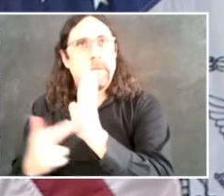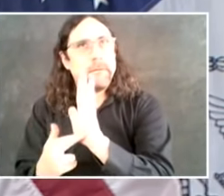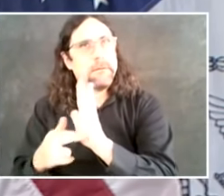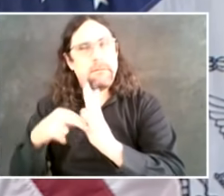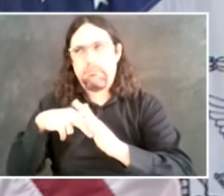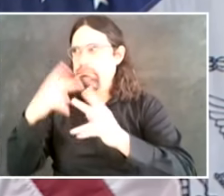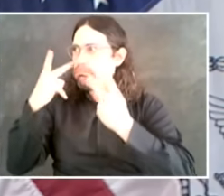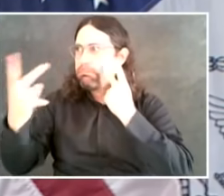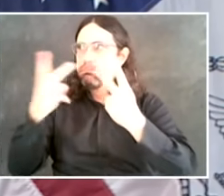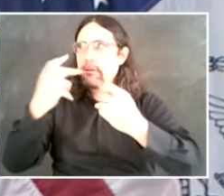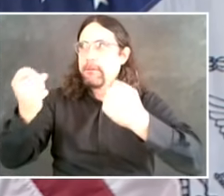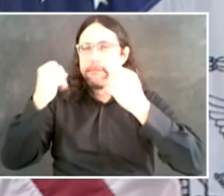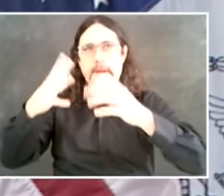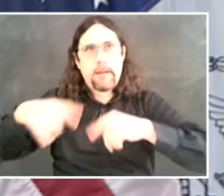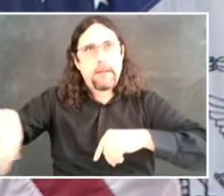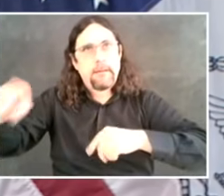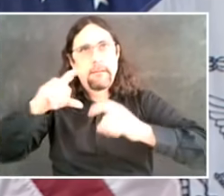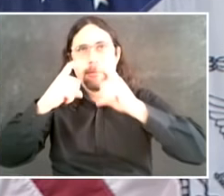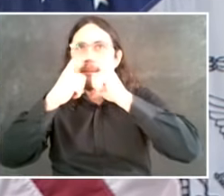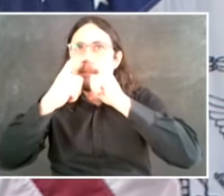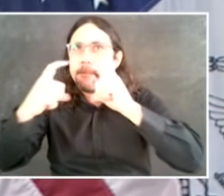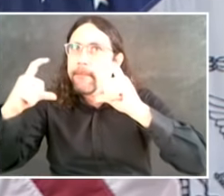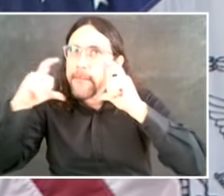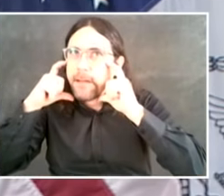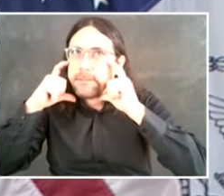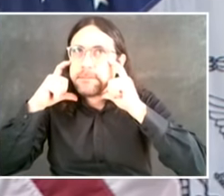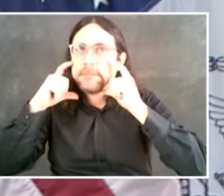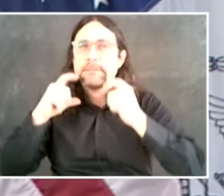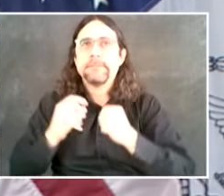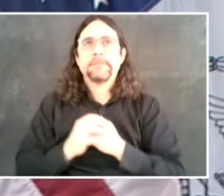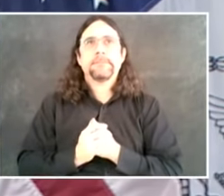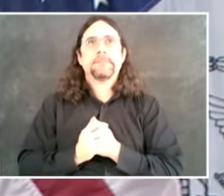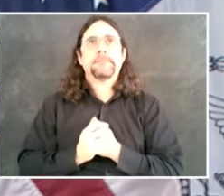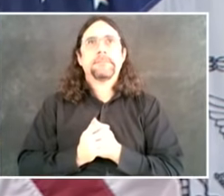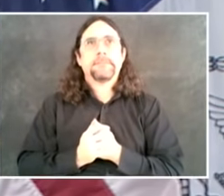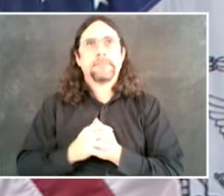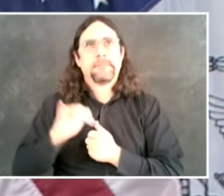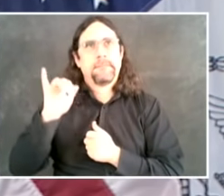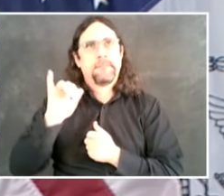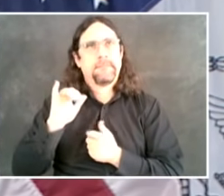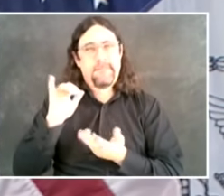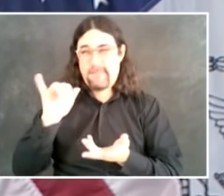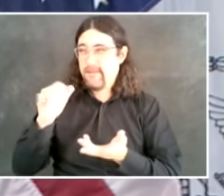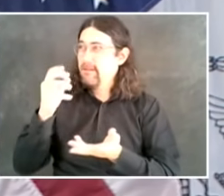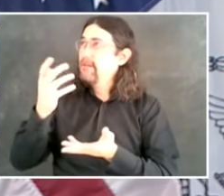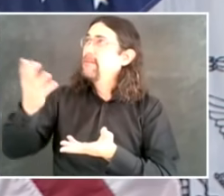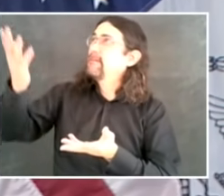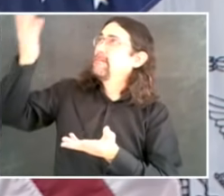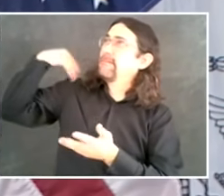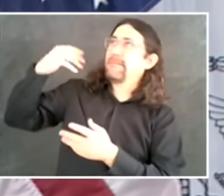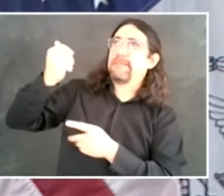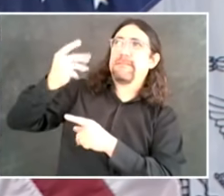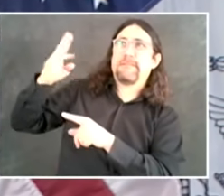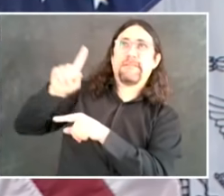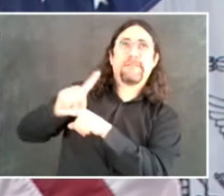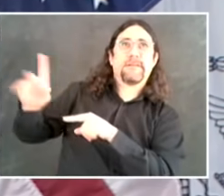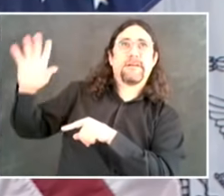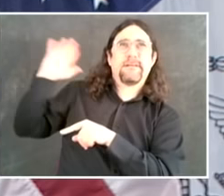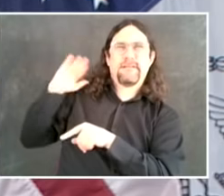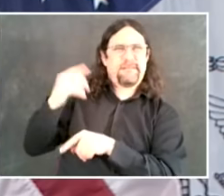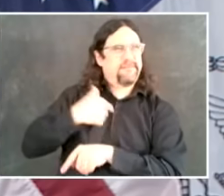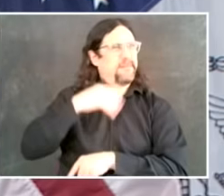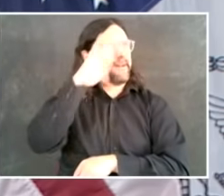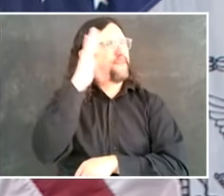something we would never have imagined just a few weeks ago. But when you go out there, you see, and I've been in neighborhoods all over the city in the last week or